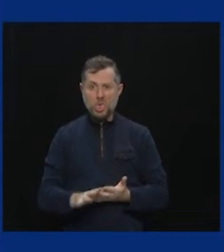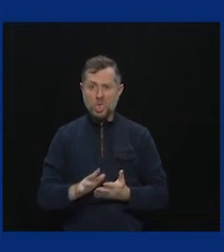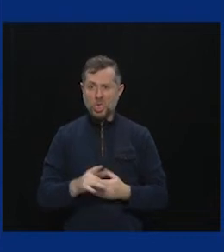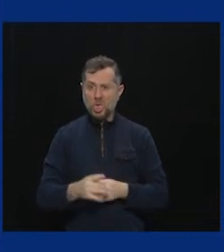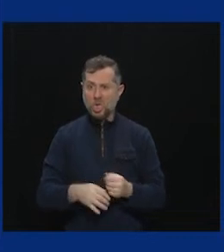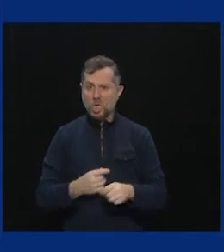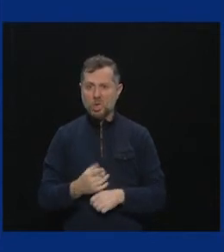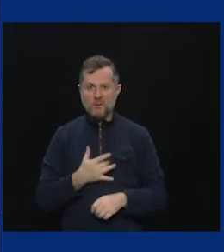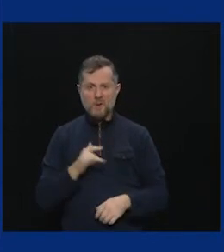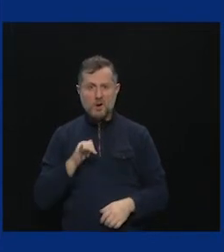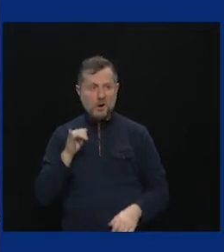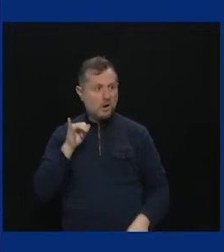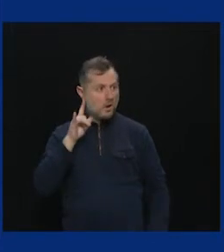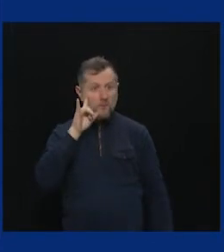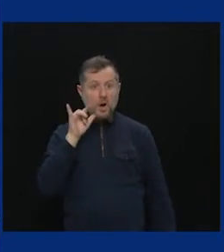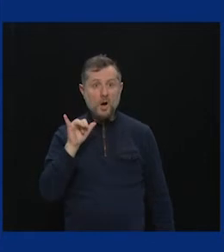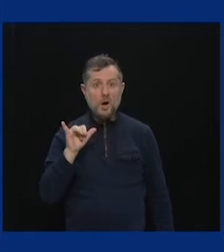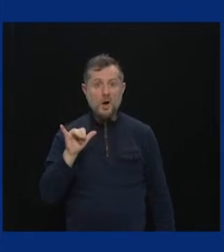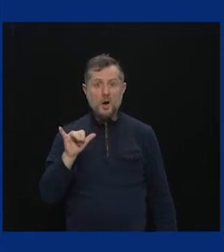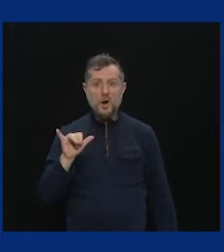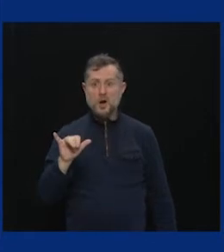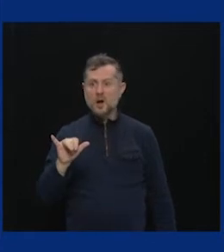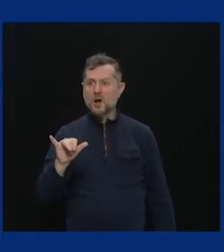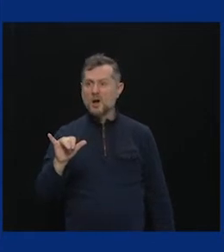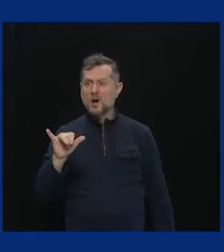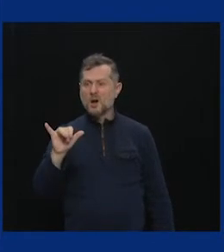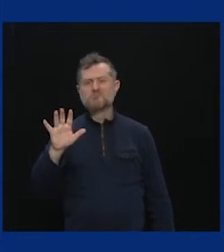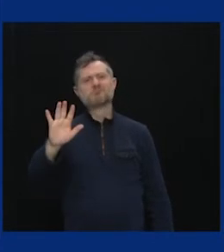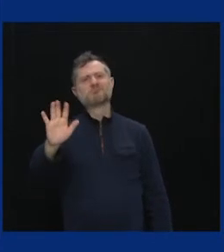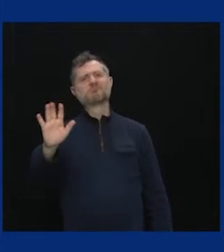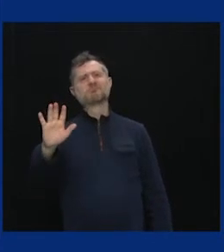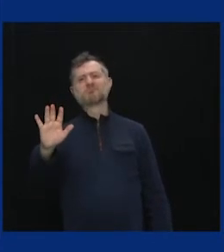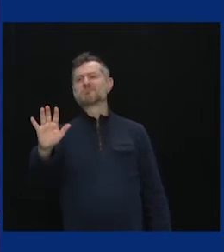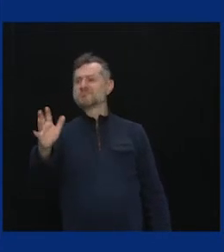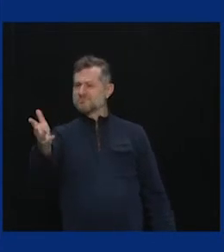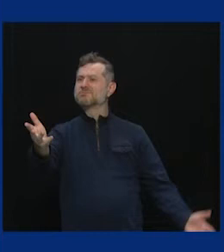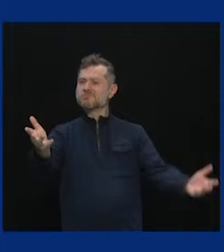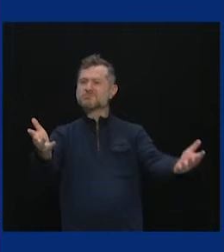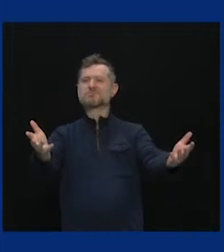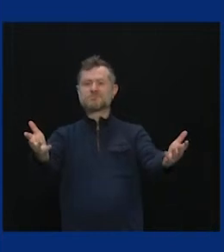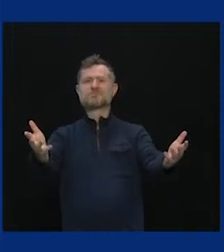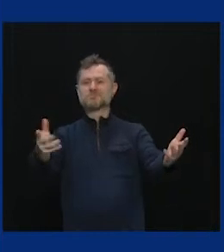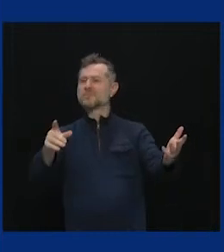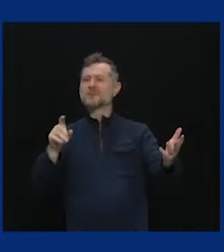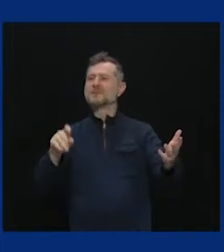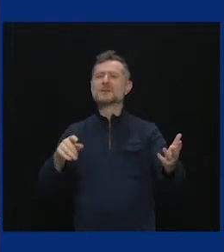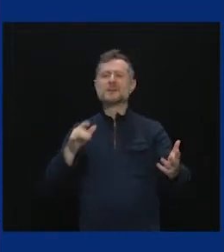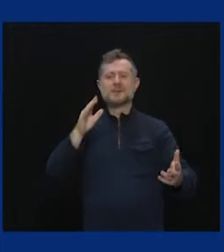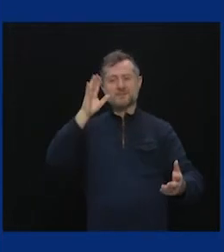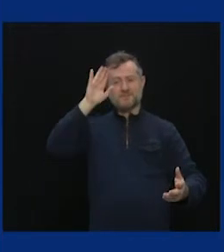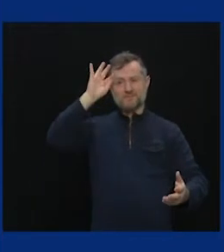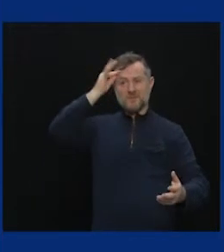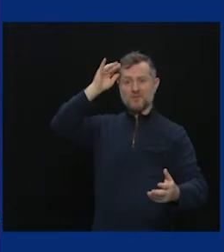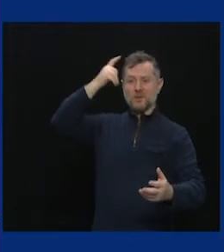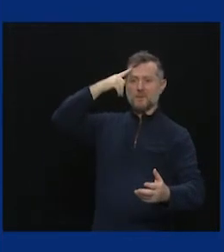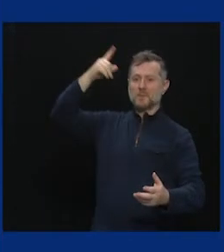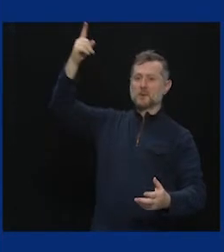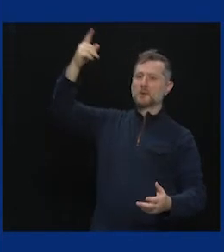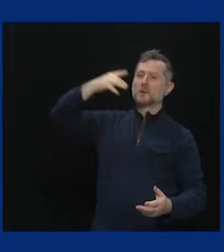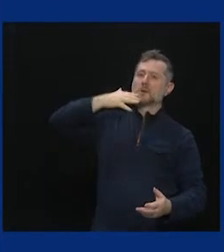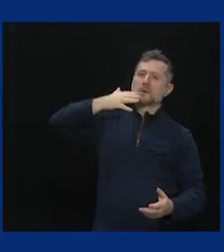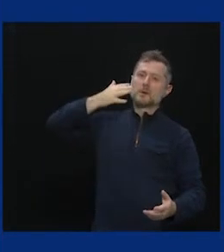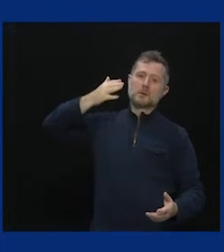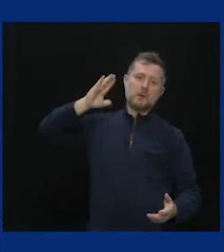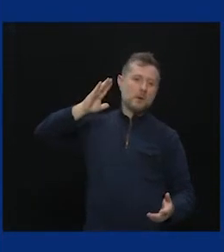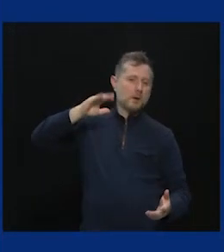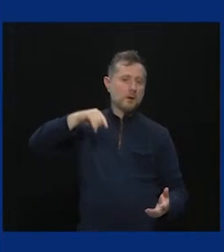eternity. And so we had to take some steps. The federal government, thank God for Joe Biden and the federal